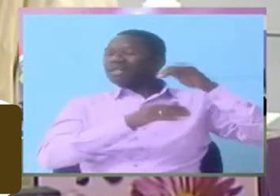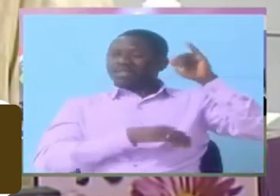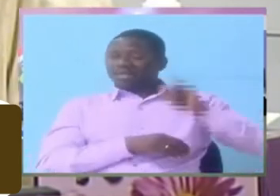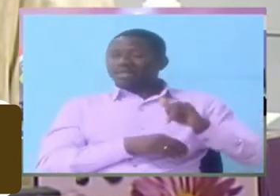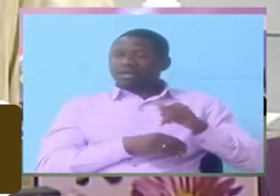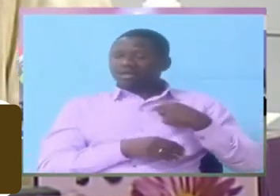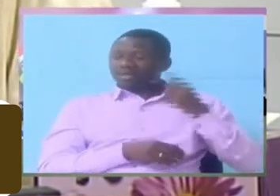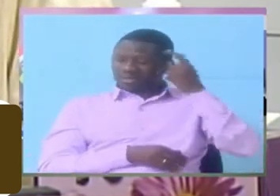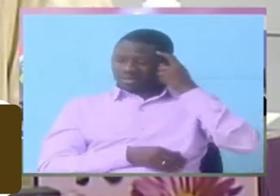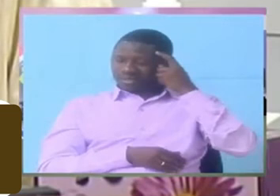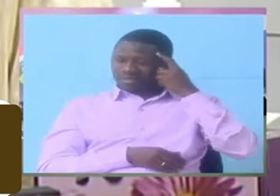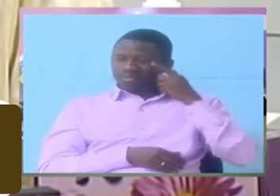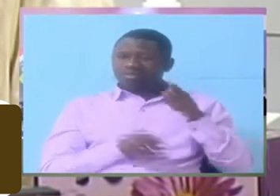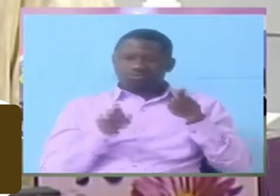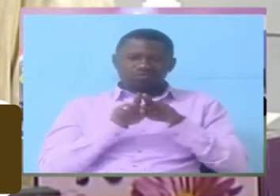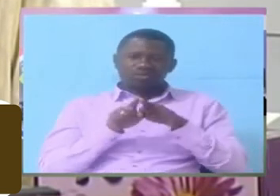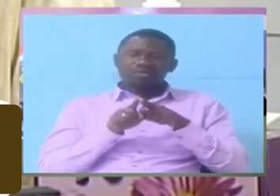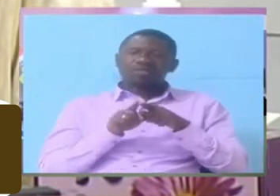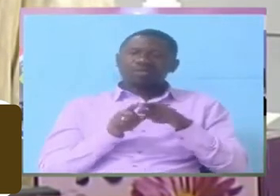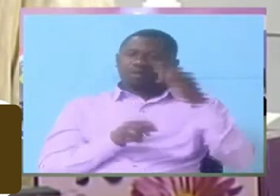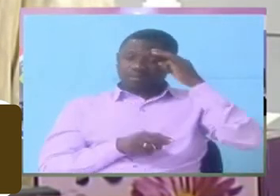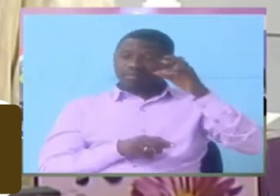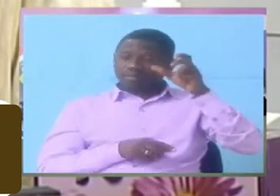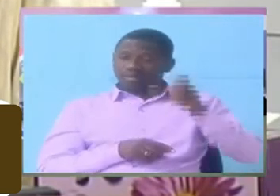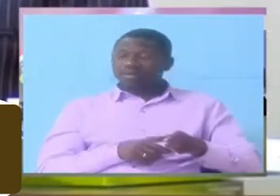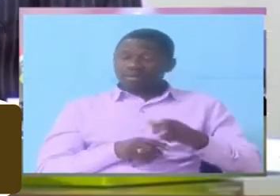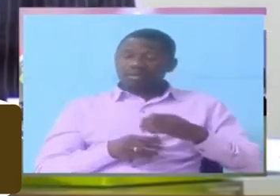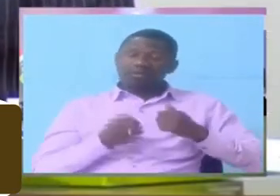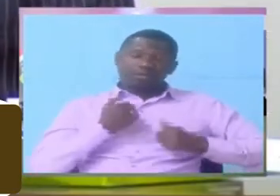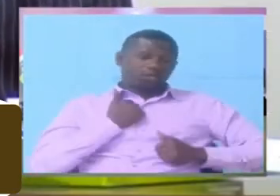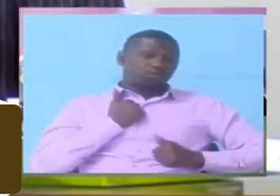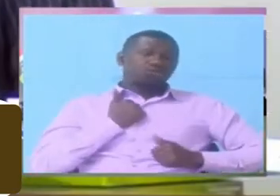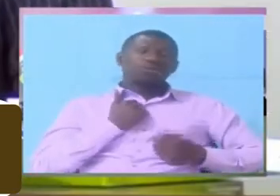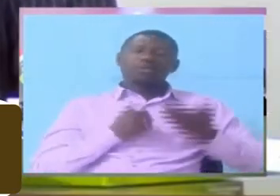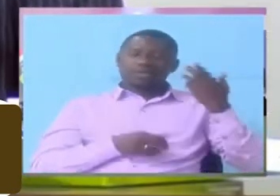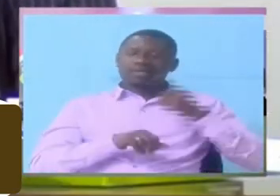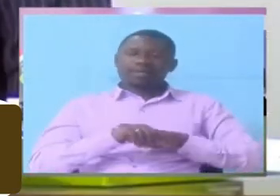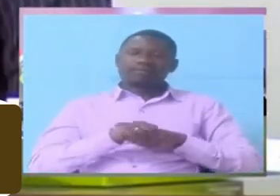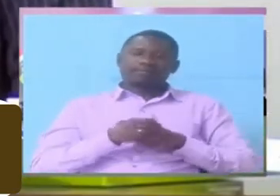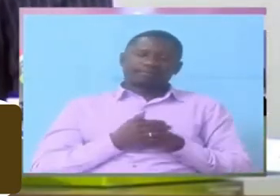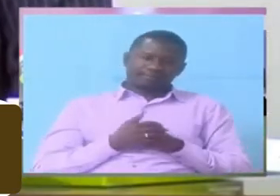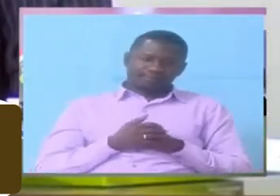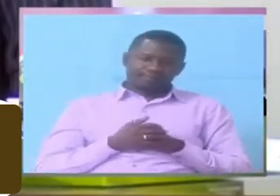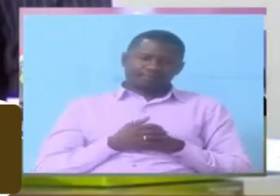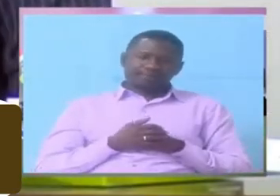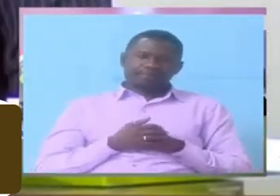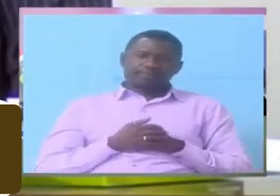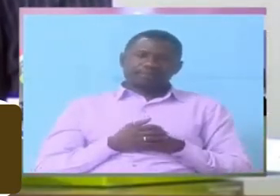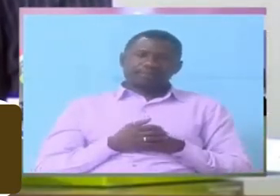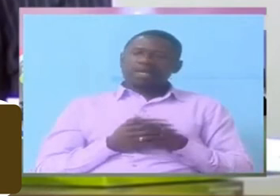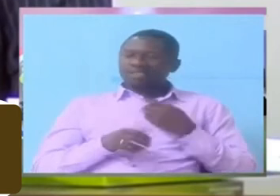him. Ando anyanta tarla o minister le bulu. At this stage, Intemben, what was your reason for